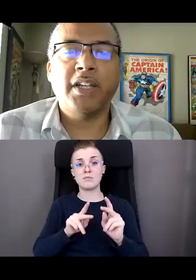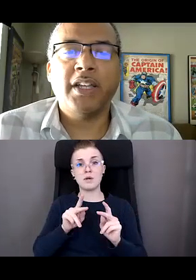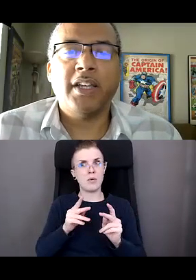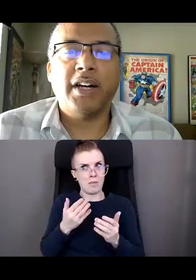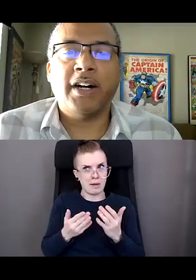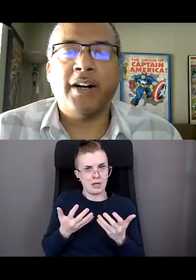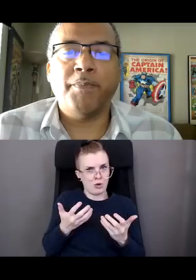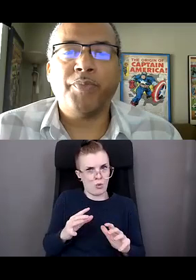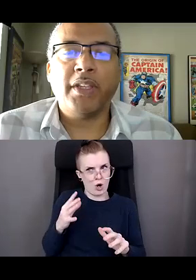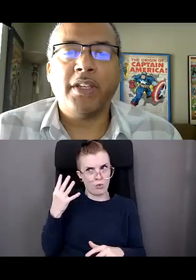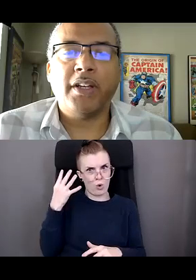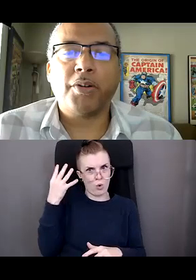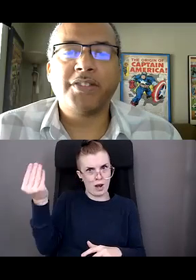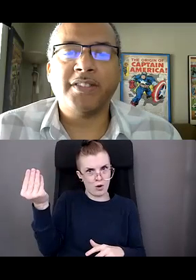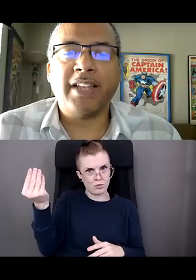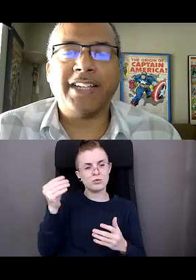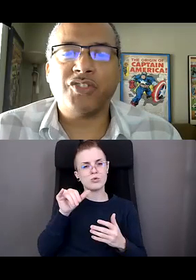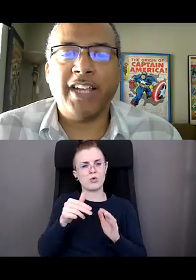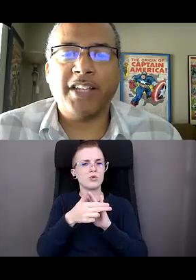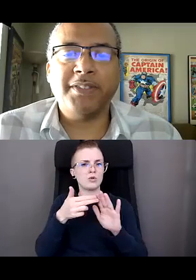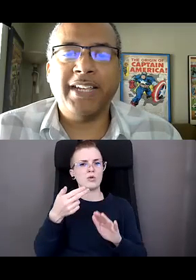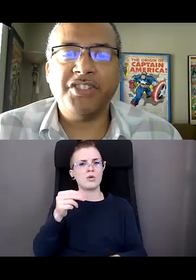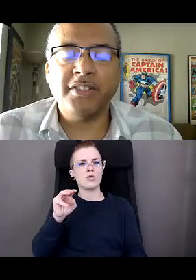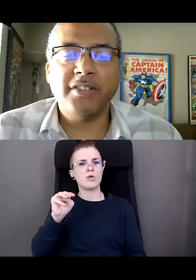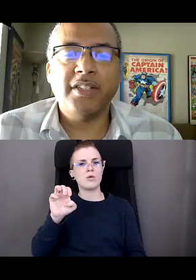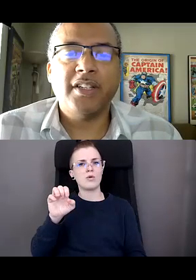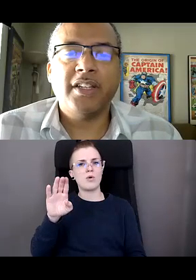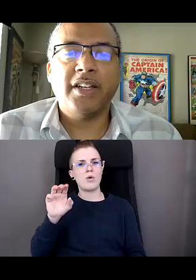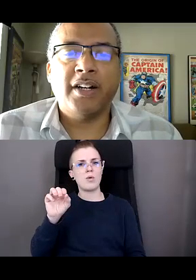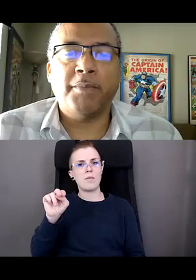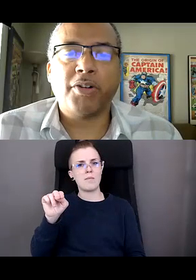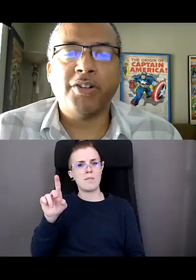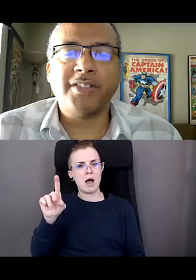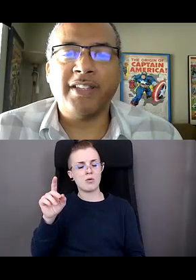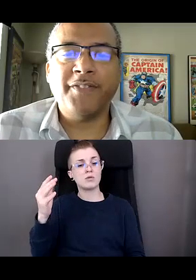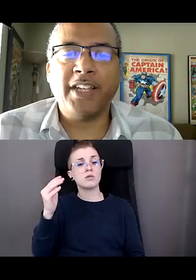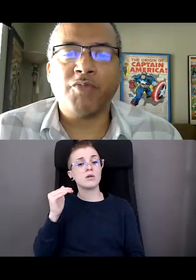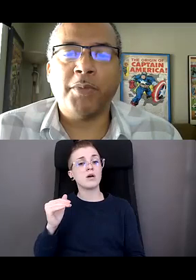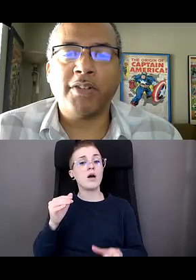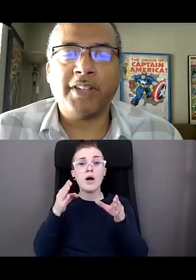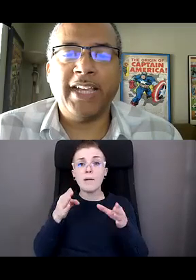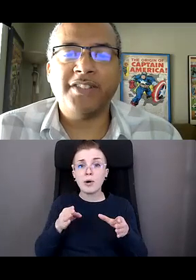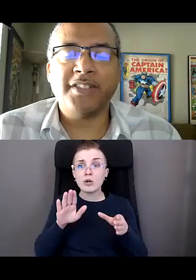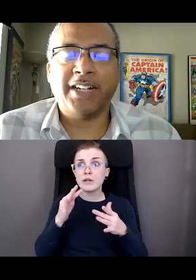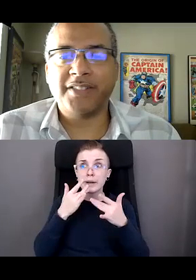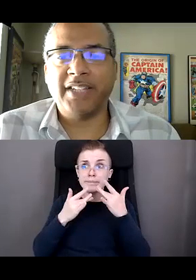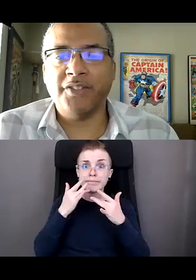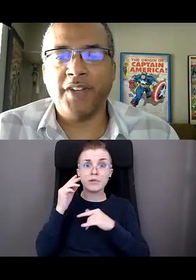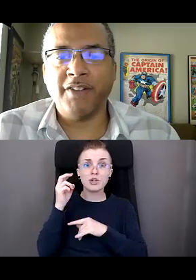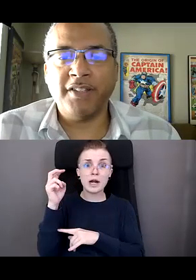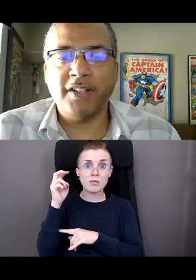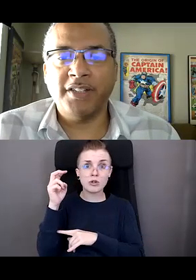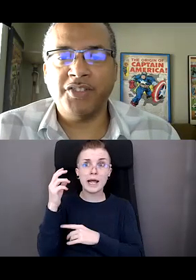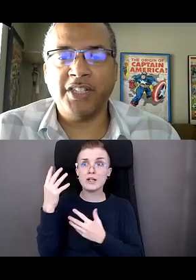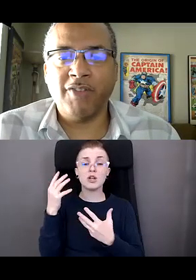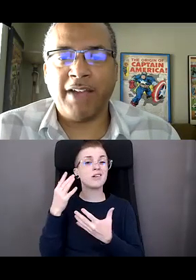as well. Persons lacking transportation, persons living in remote locations. Our state is